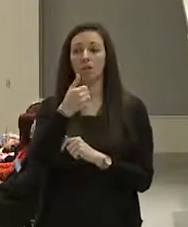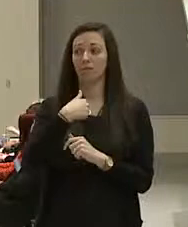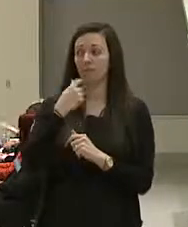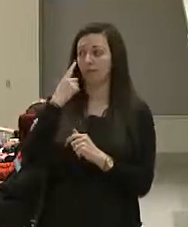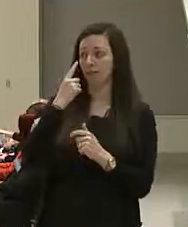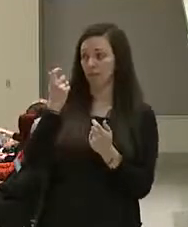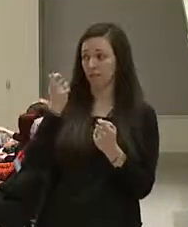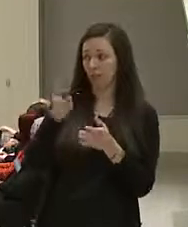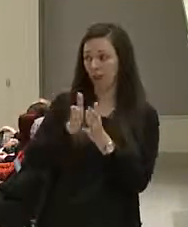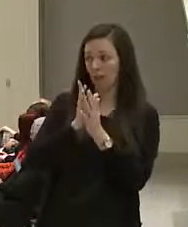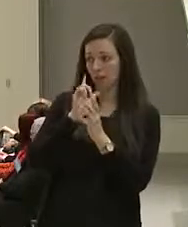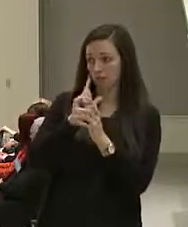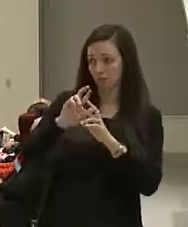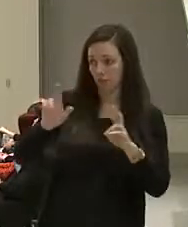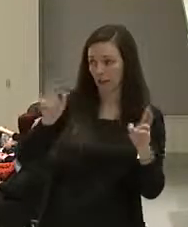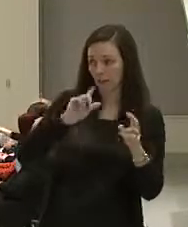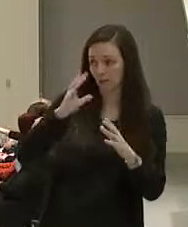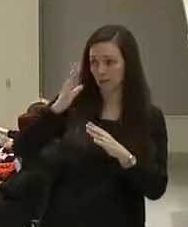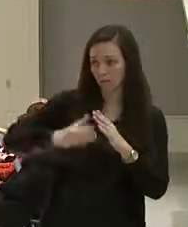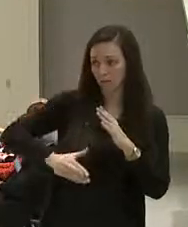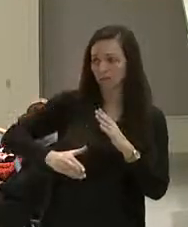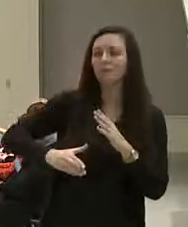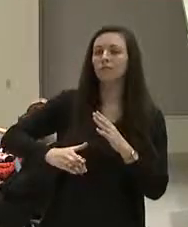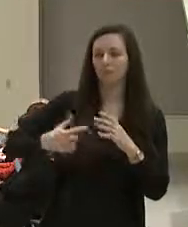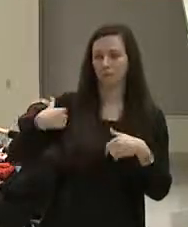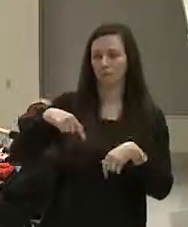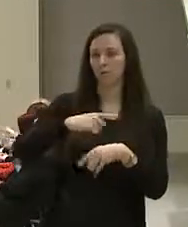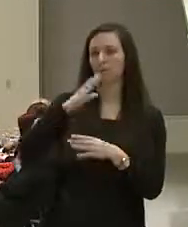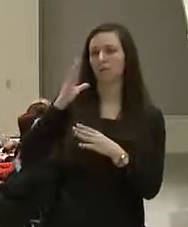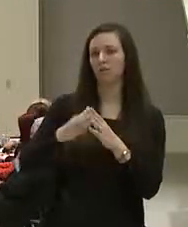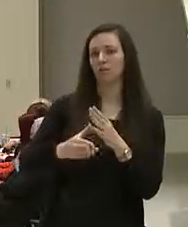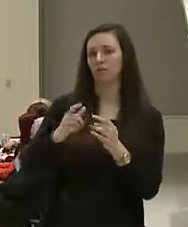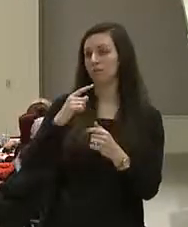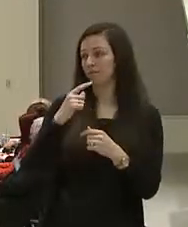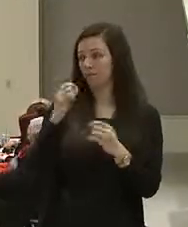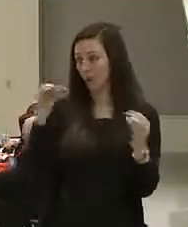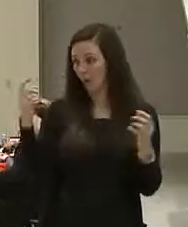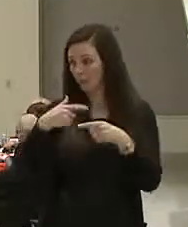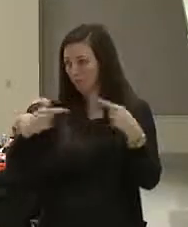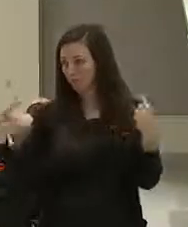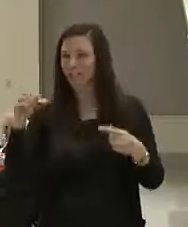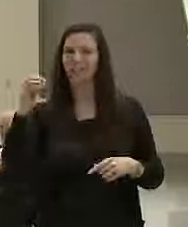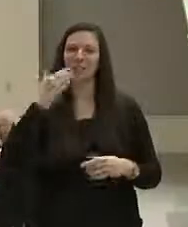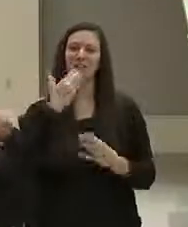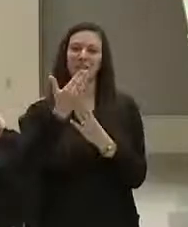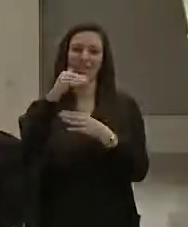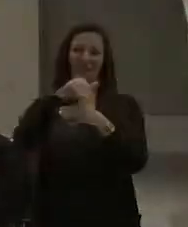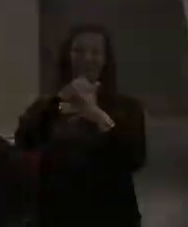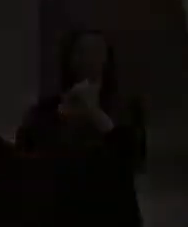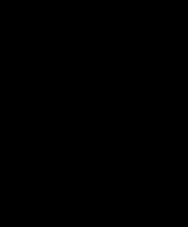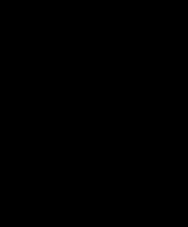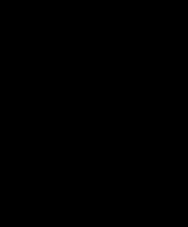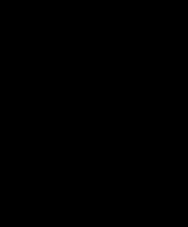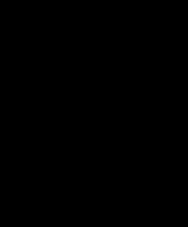are prepared to adjourn. Yes, sir. I don't think there's any opposition, so good night.